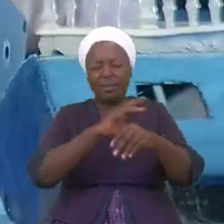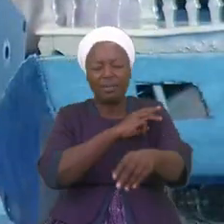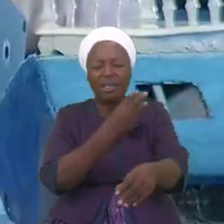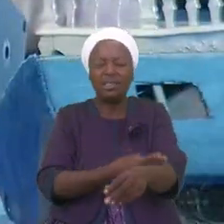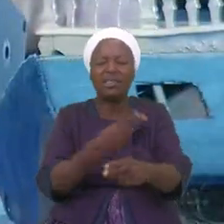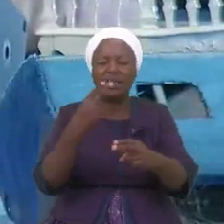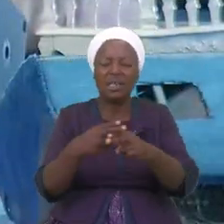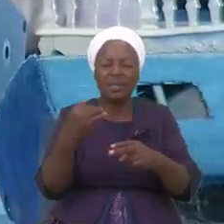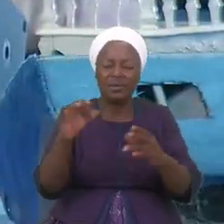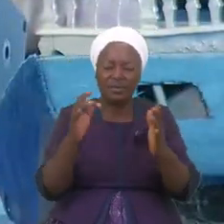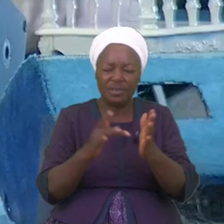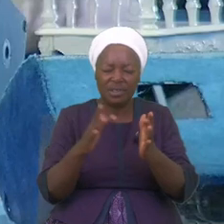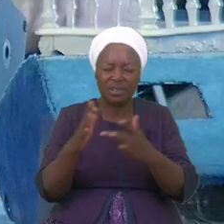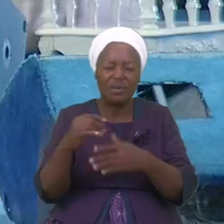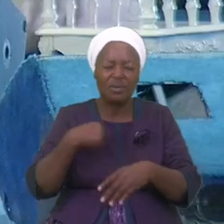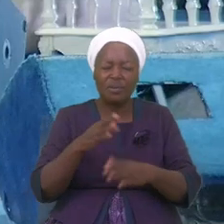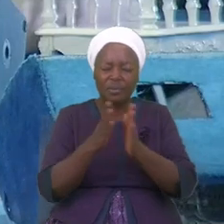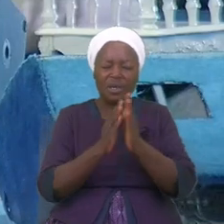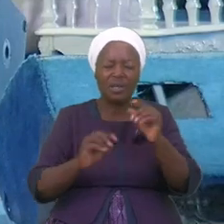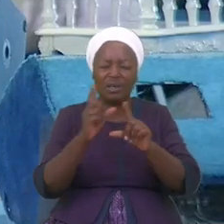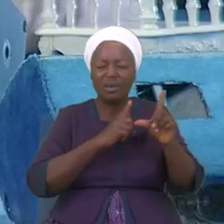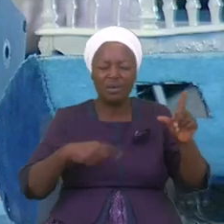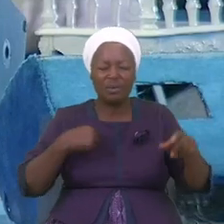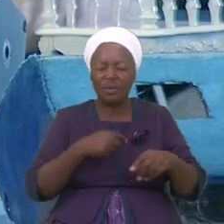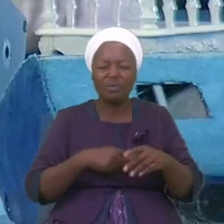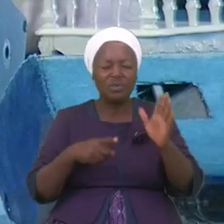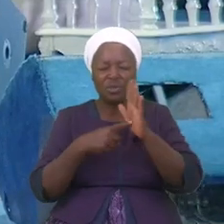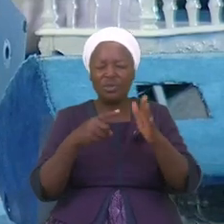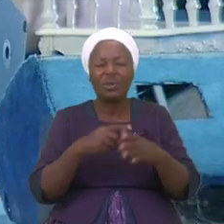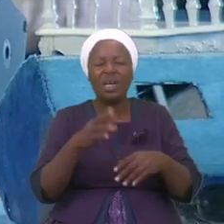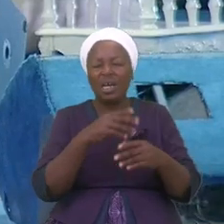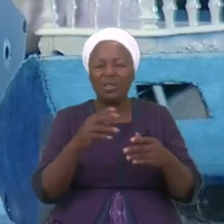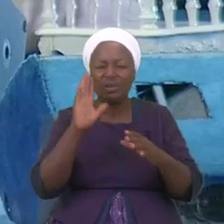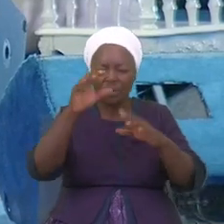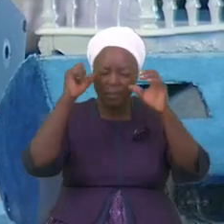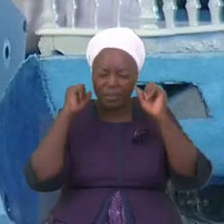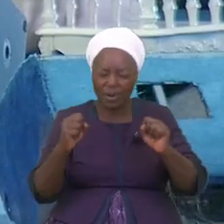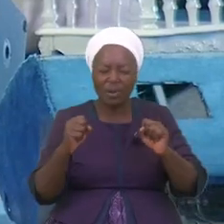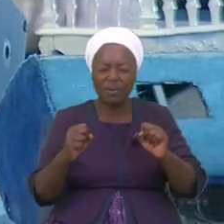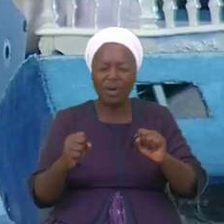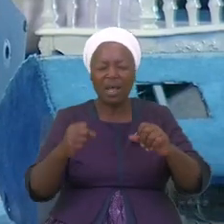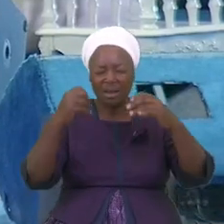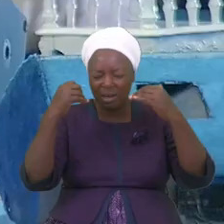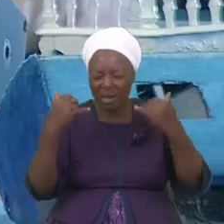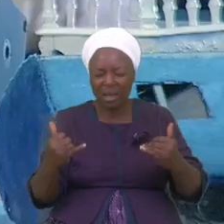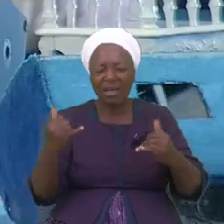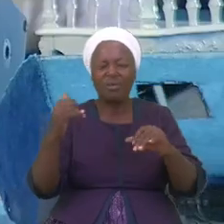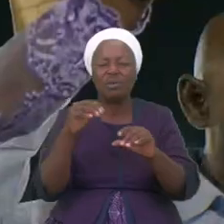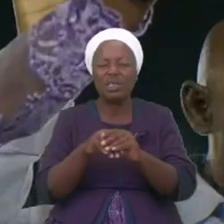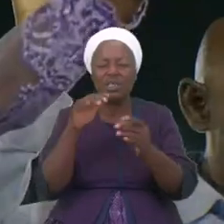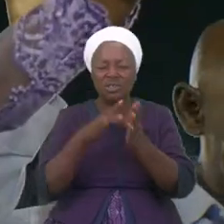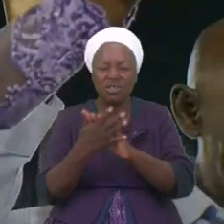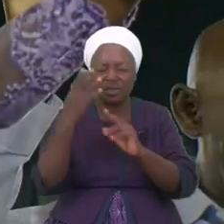Jesus, we pray, Lord, you demonstrate, manifest your power right now in